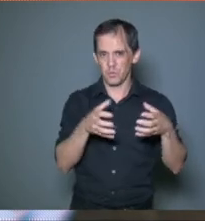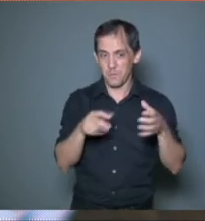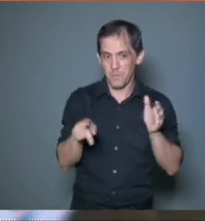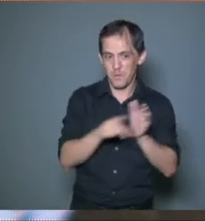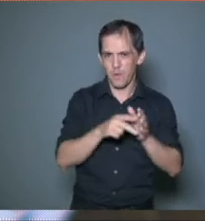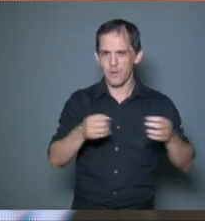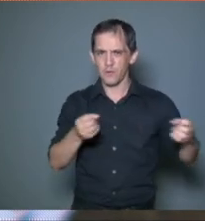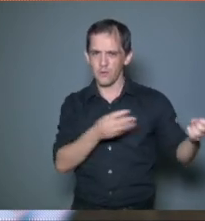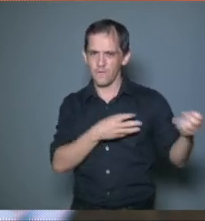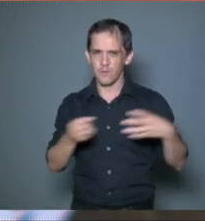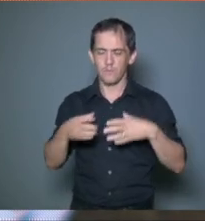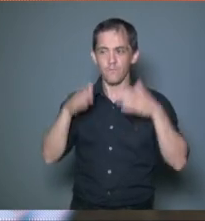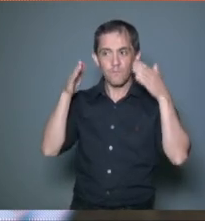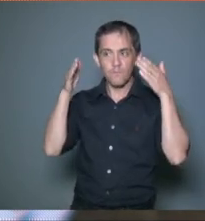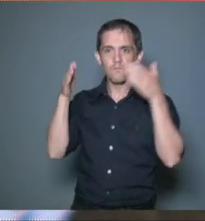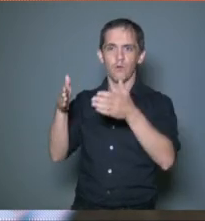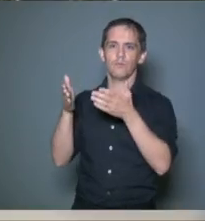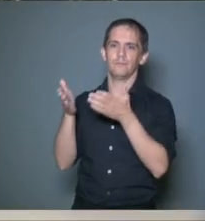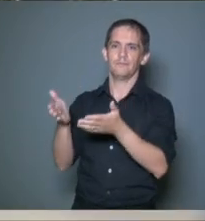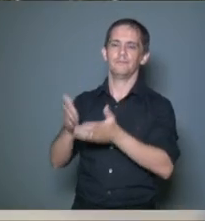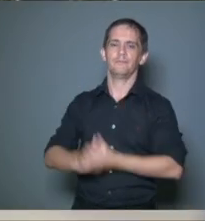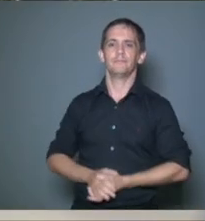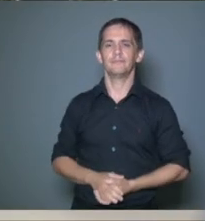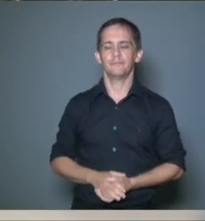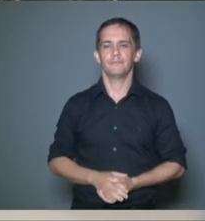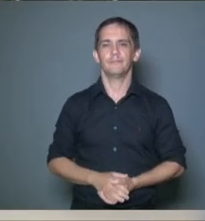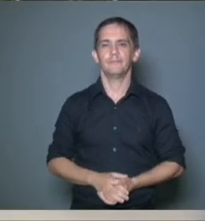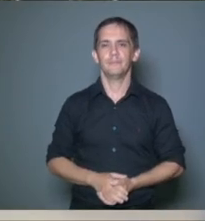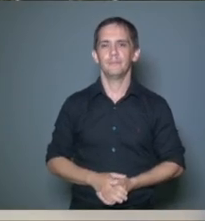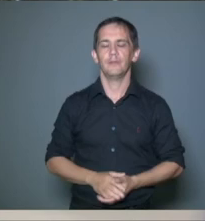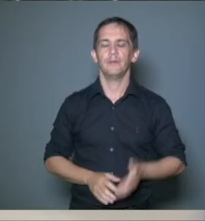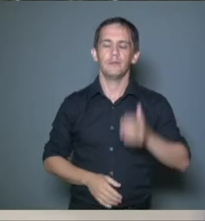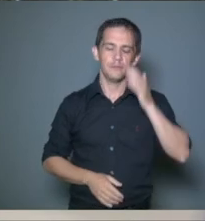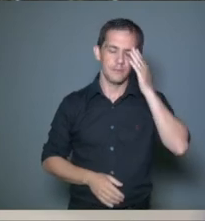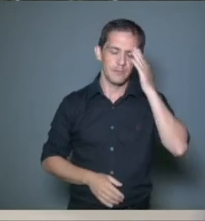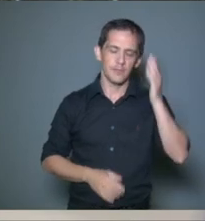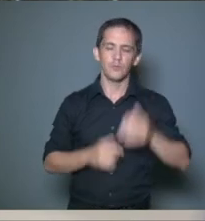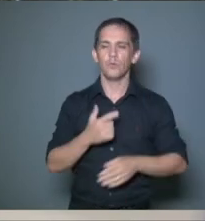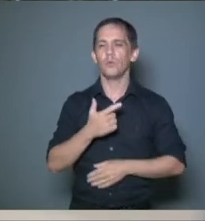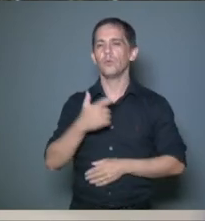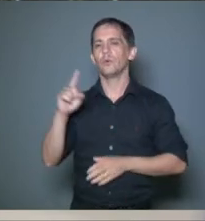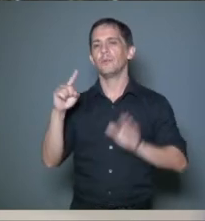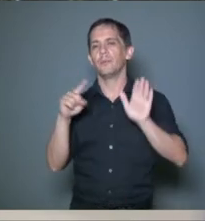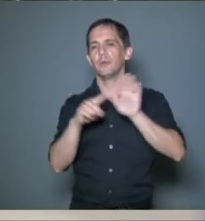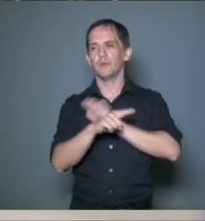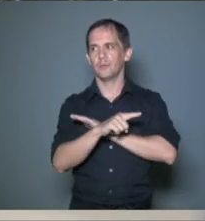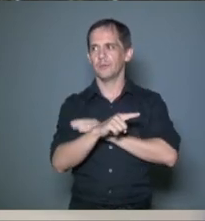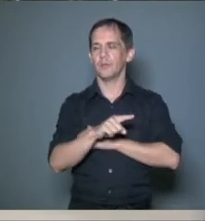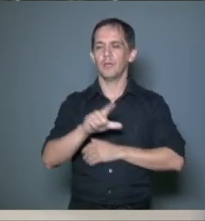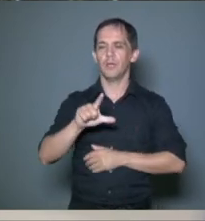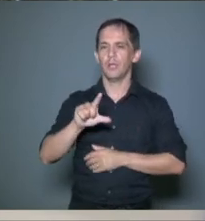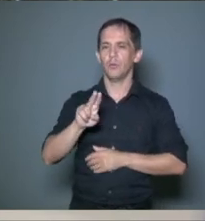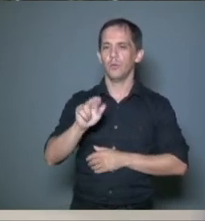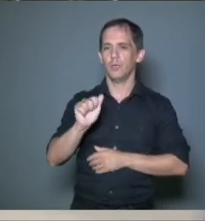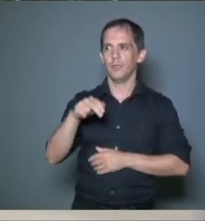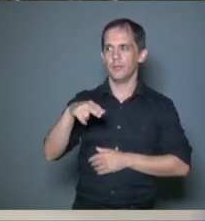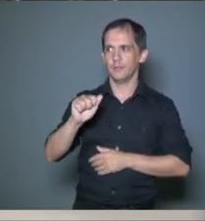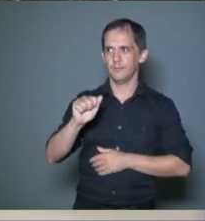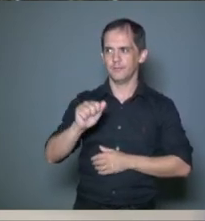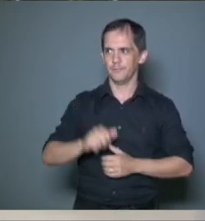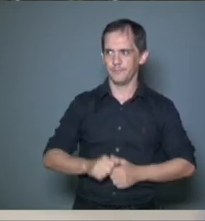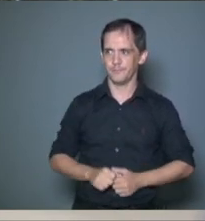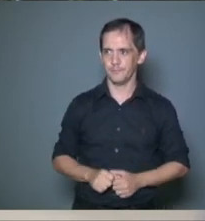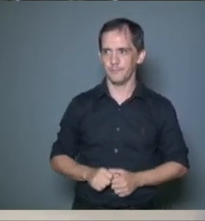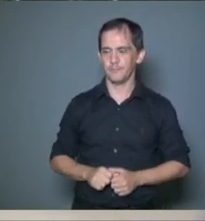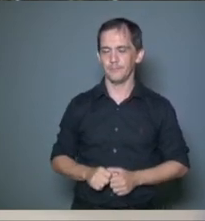term. That's why our innovation team has that focus. Thank you, Pavinato. One more